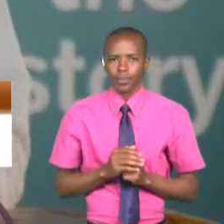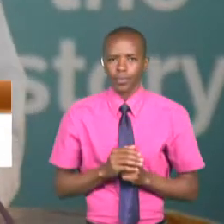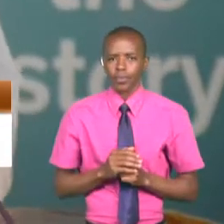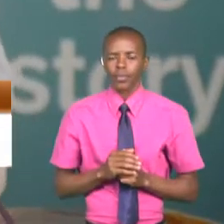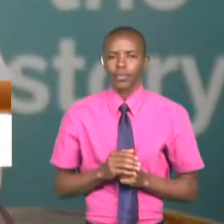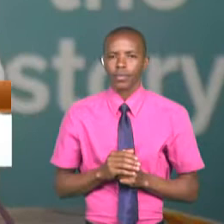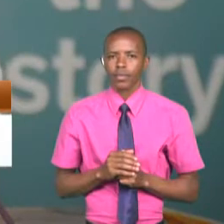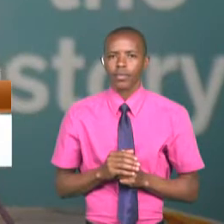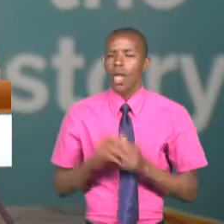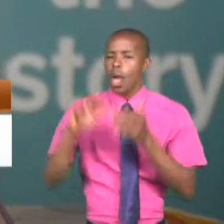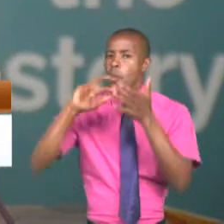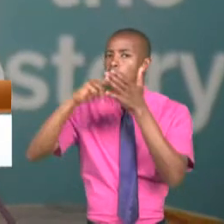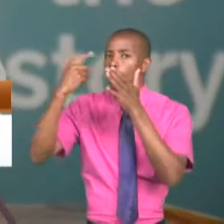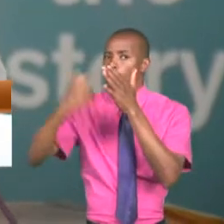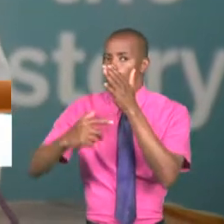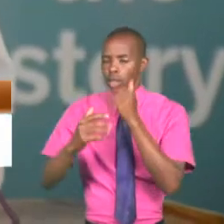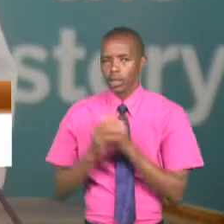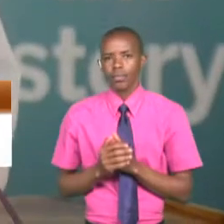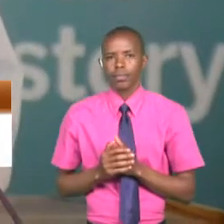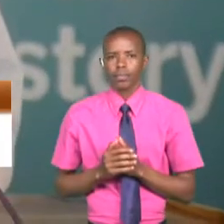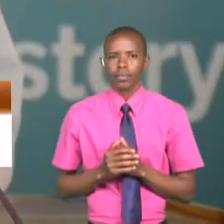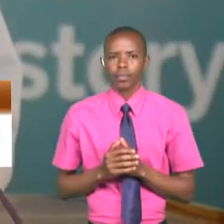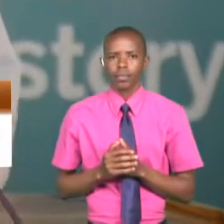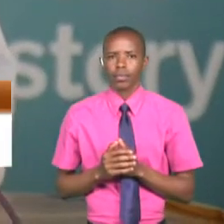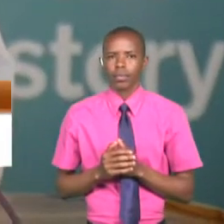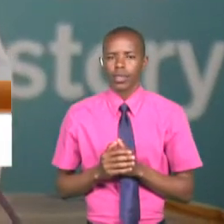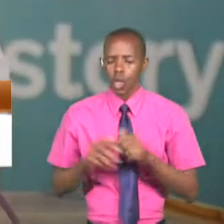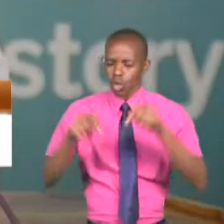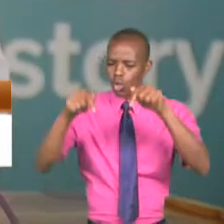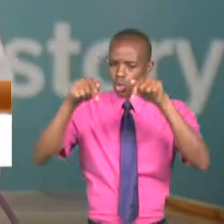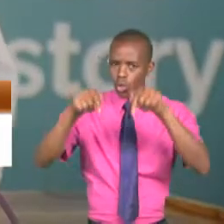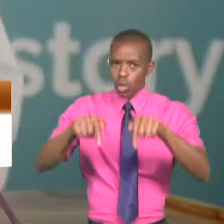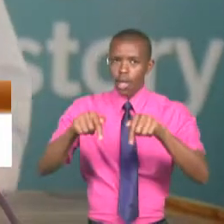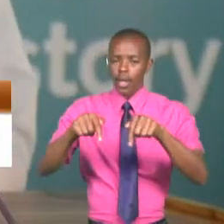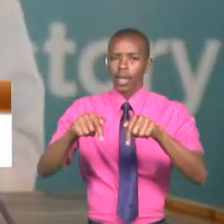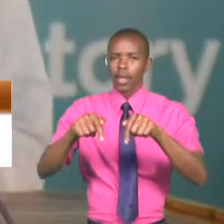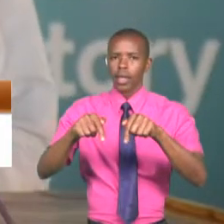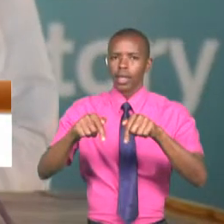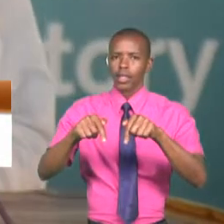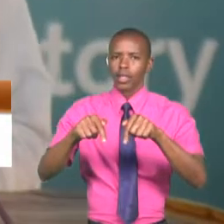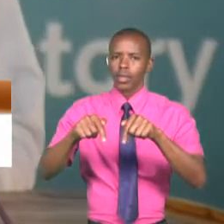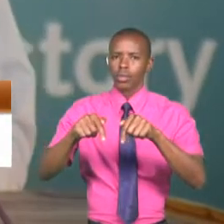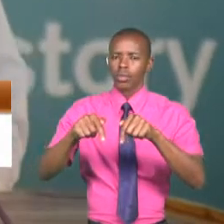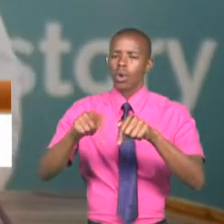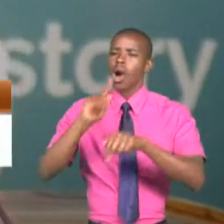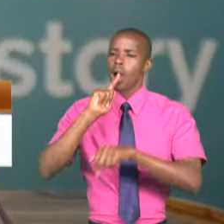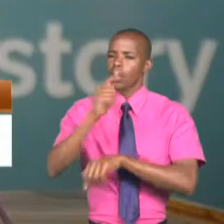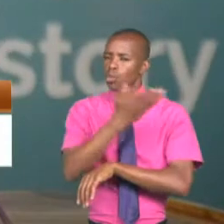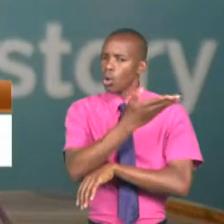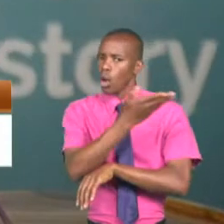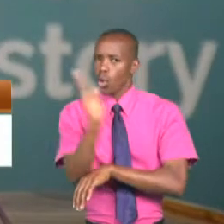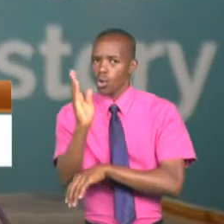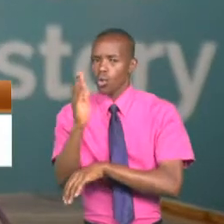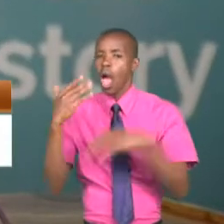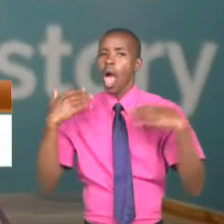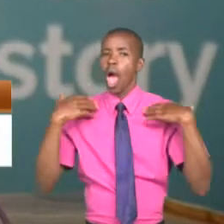So, mine today is just to give you assurance, the healthcare